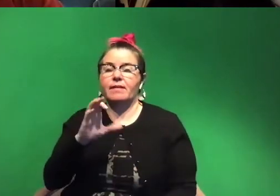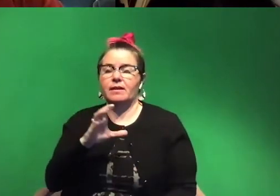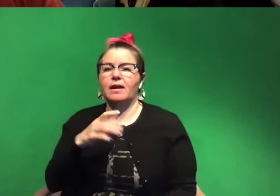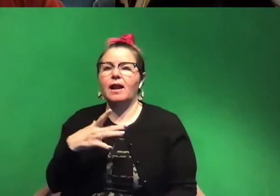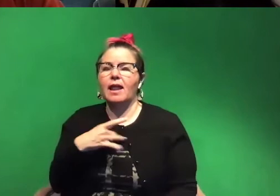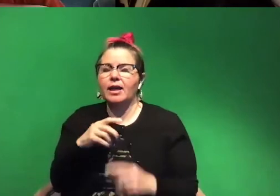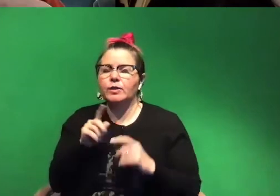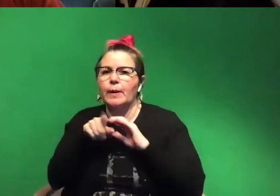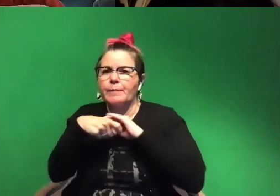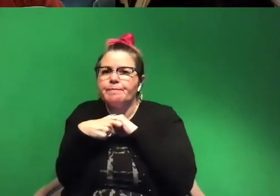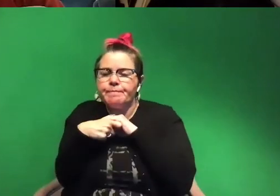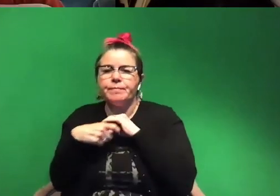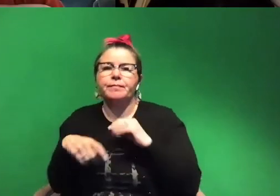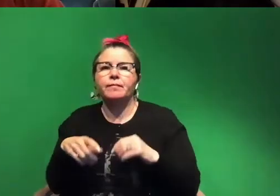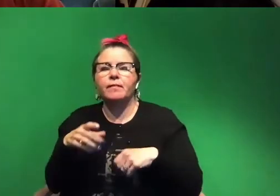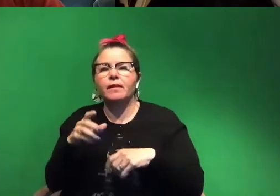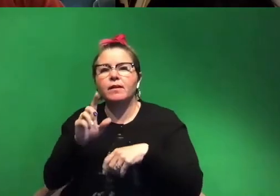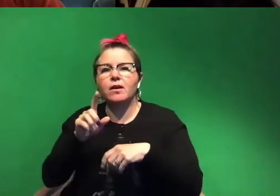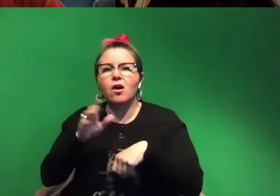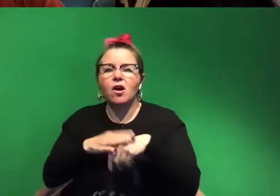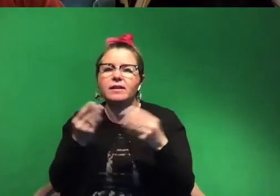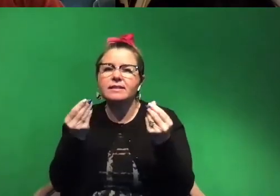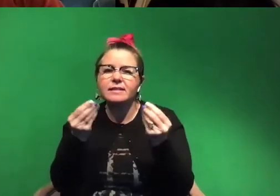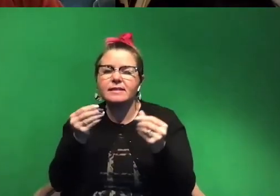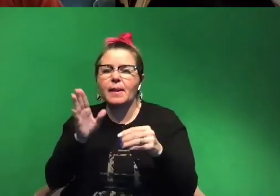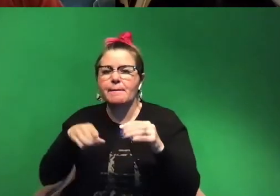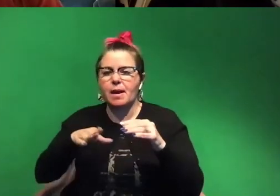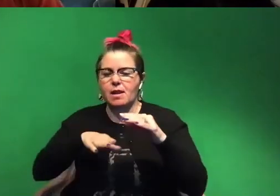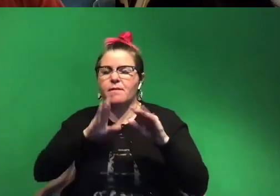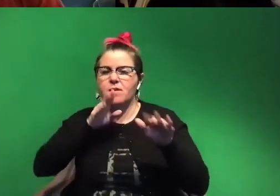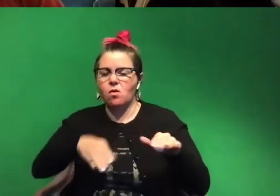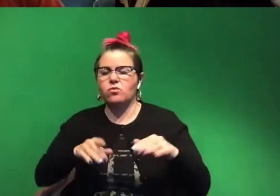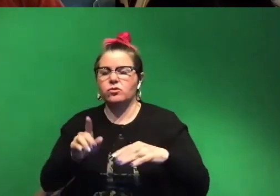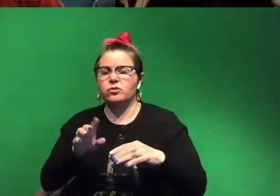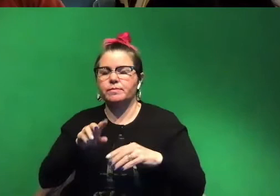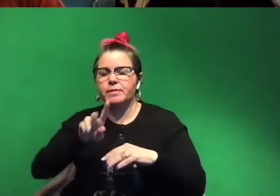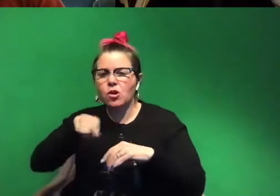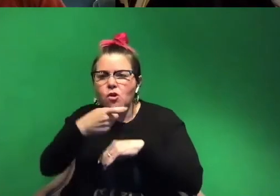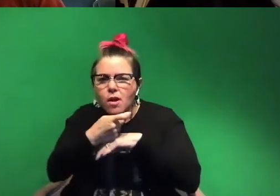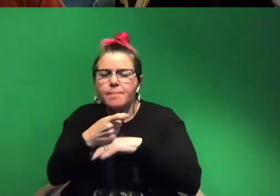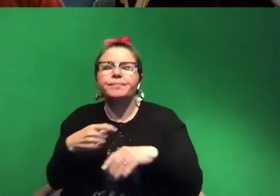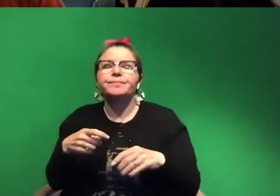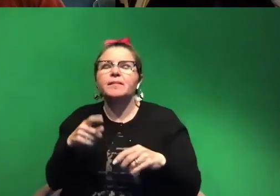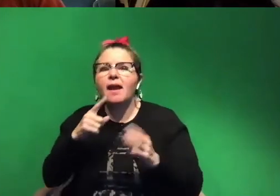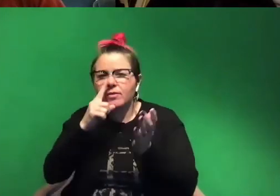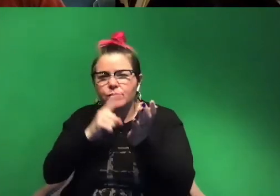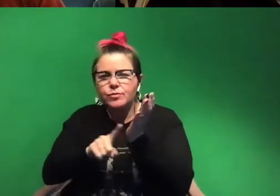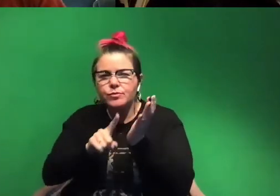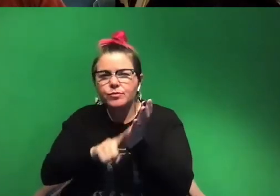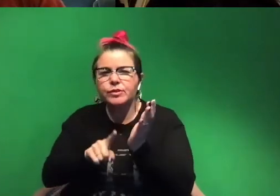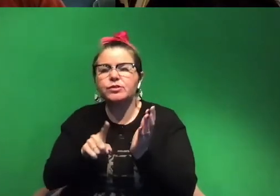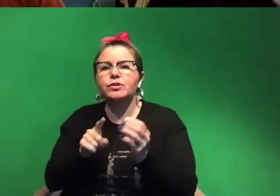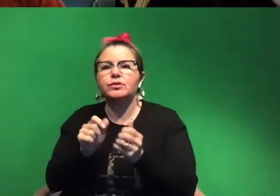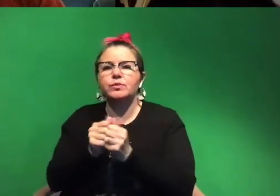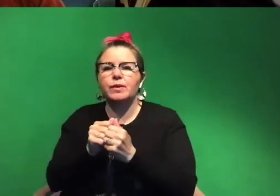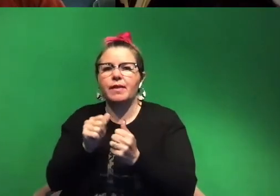up on top of the sand at the bottom of the ocean. And there actually is some research looking at handedness and that coiling. So they